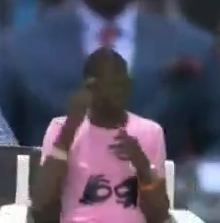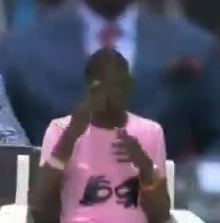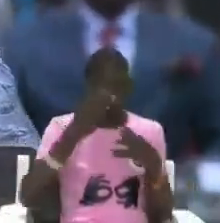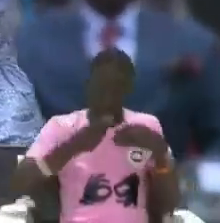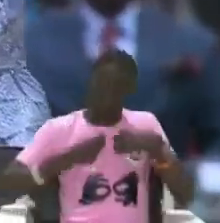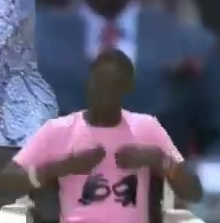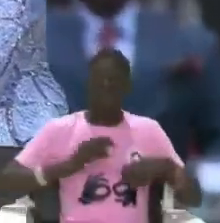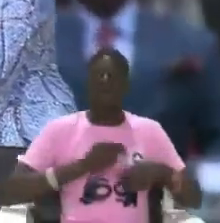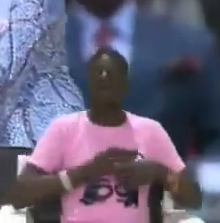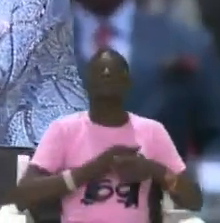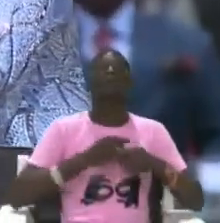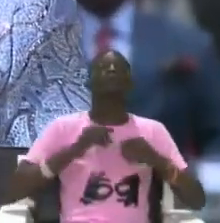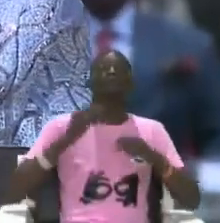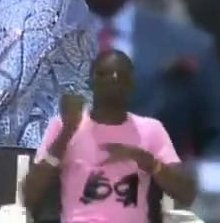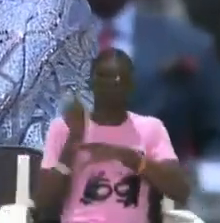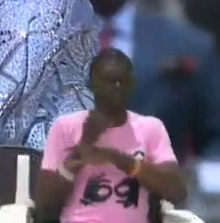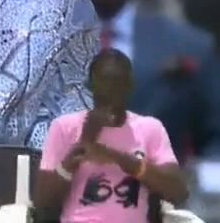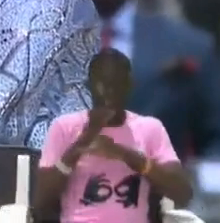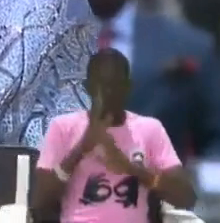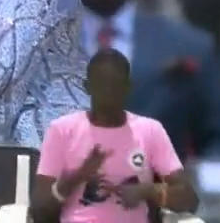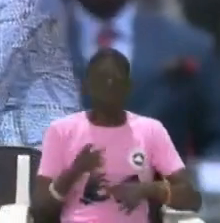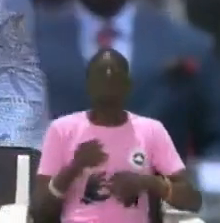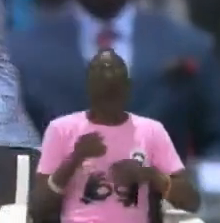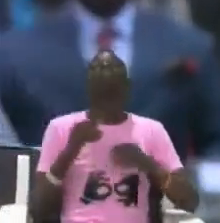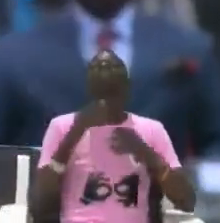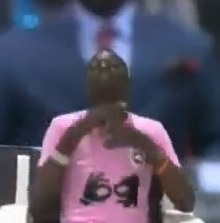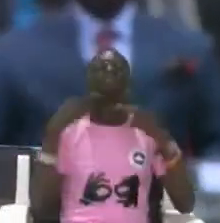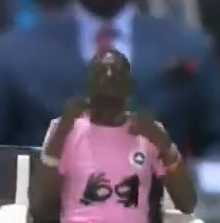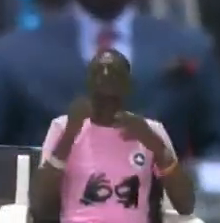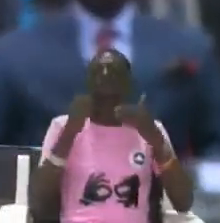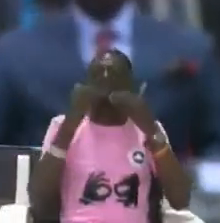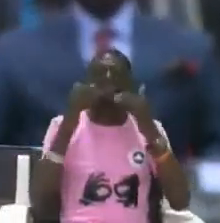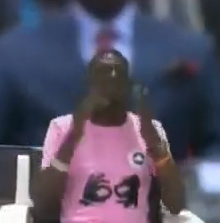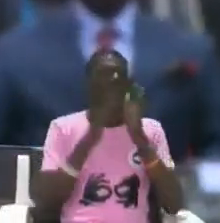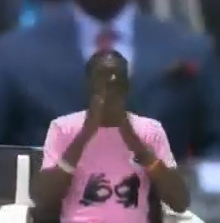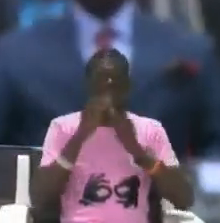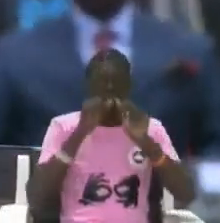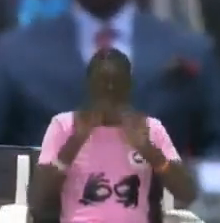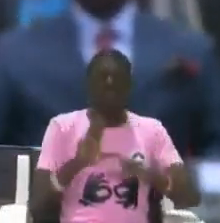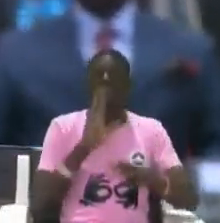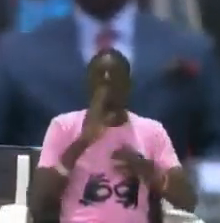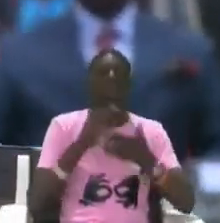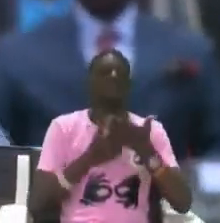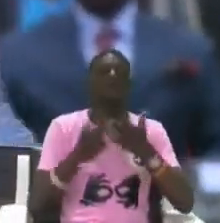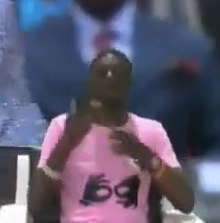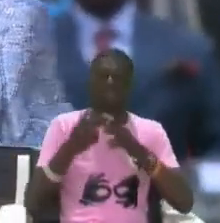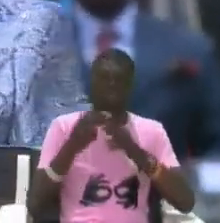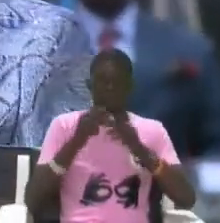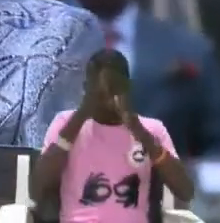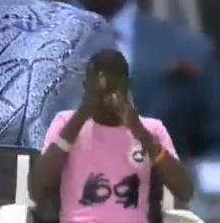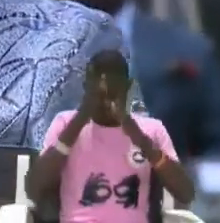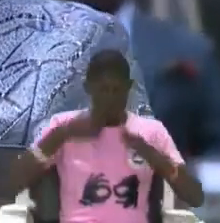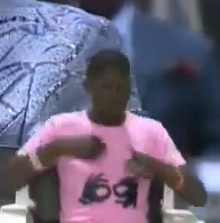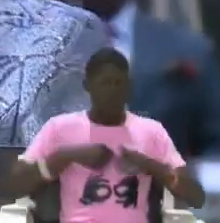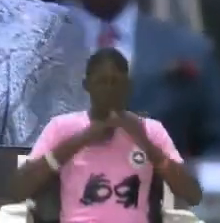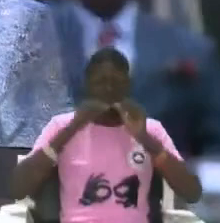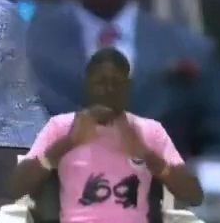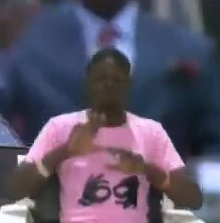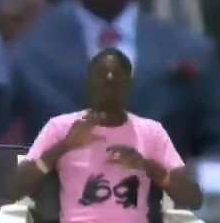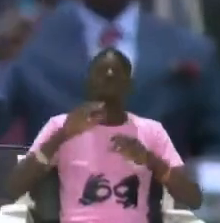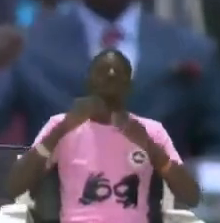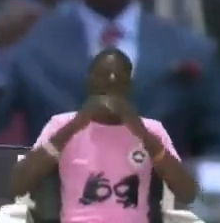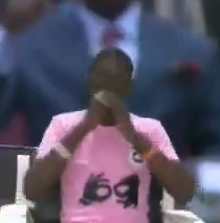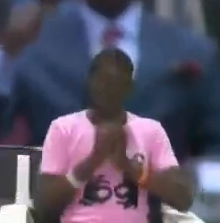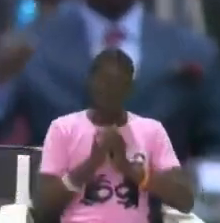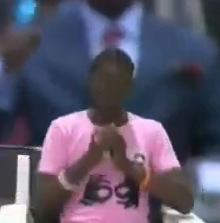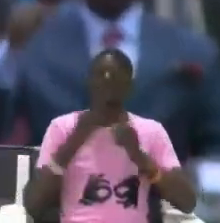God, wonderful mentors in them, we say thank you. Blessed, blessed be your holy name. Daddy, we worship you. We magnify